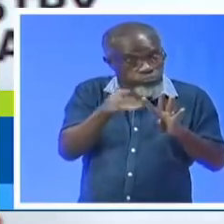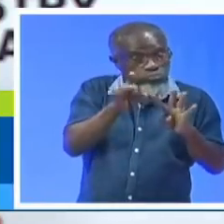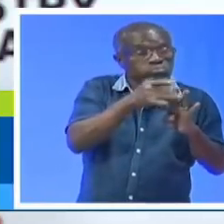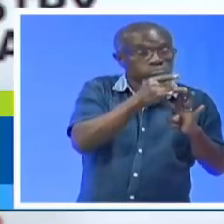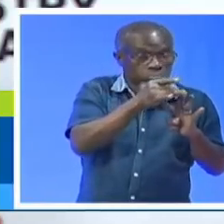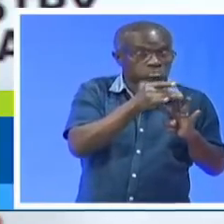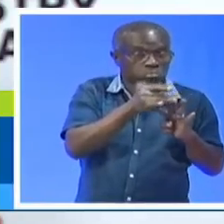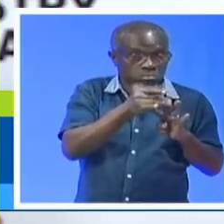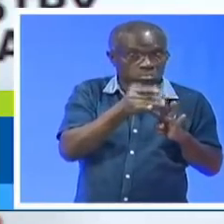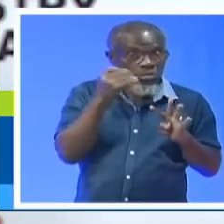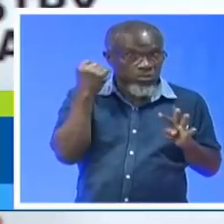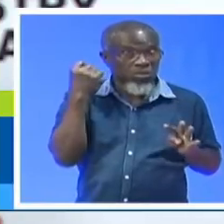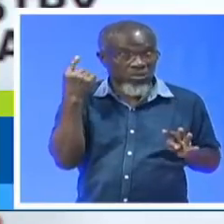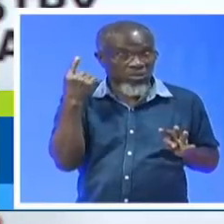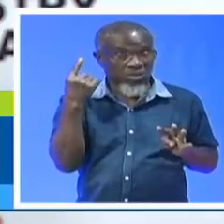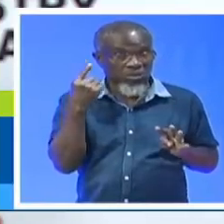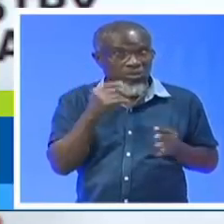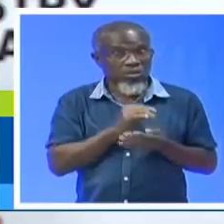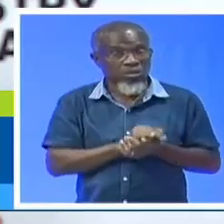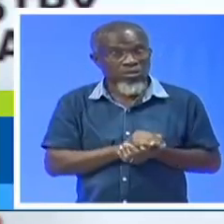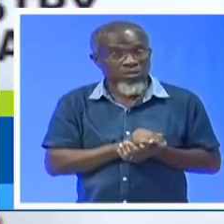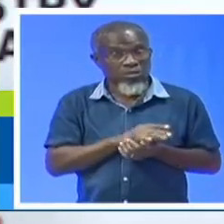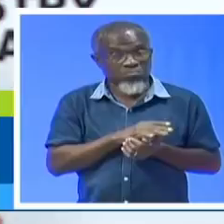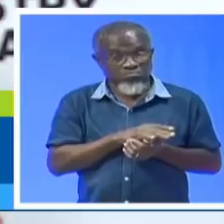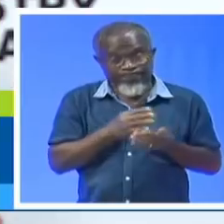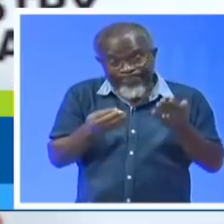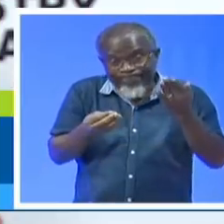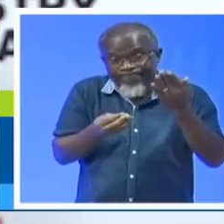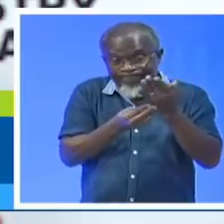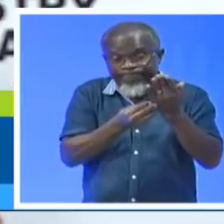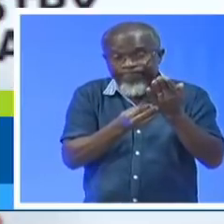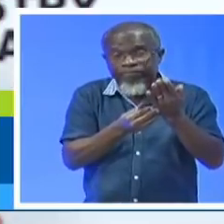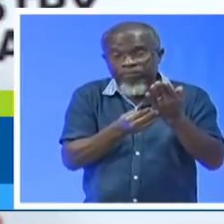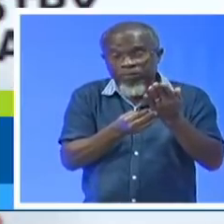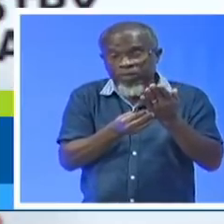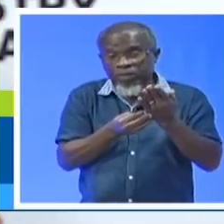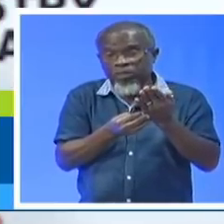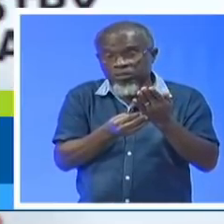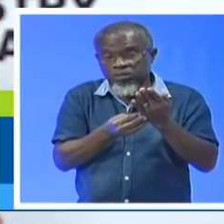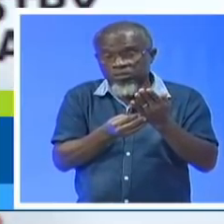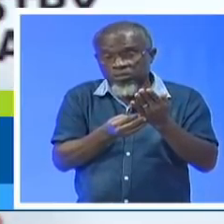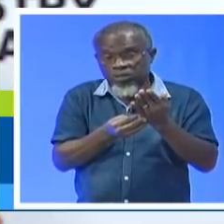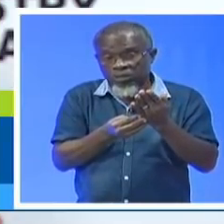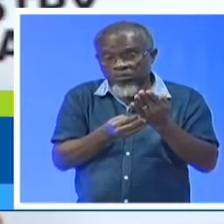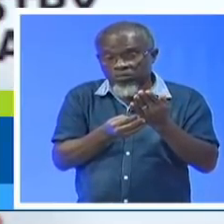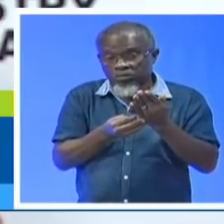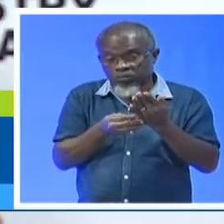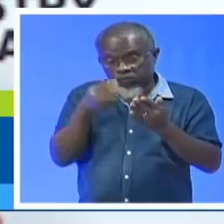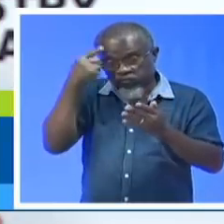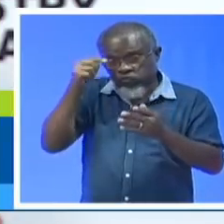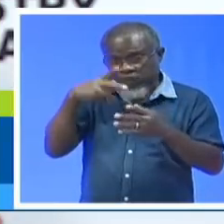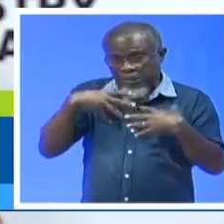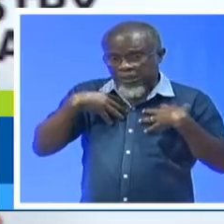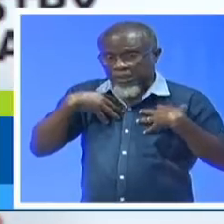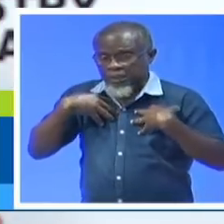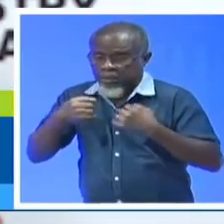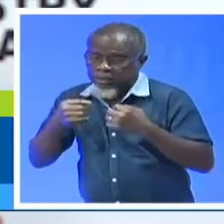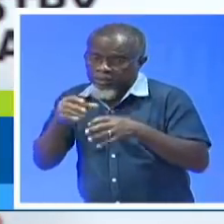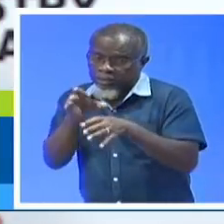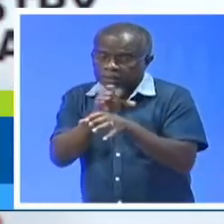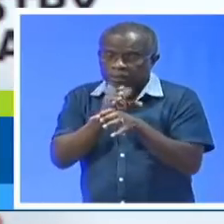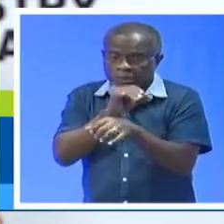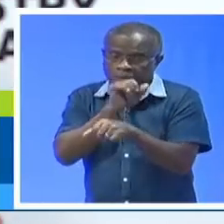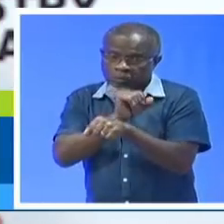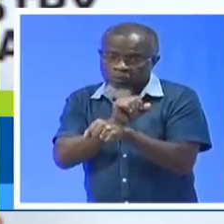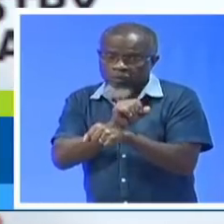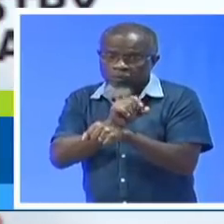more transmissible. And speaking on behalf of healthcare workers, we need a break.